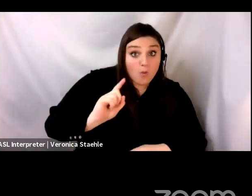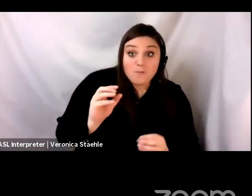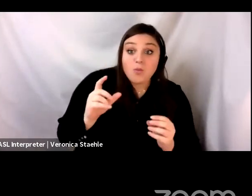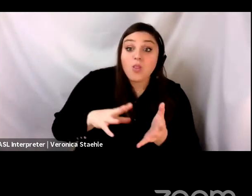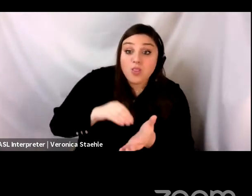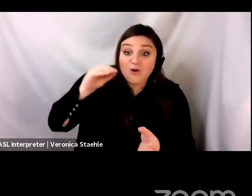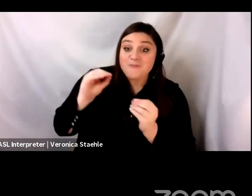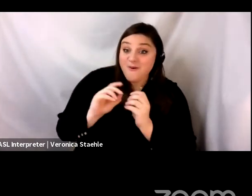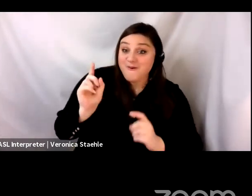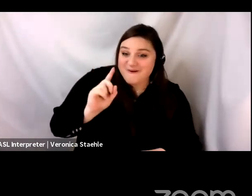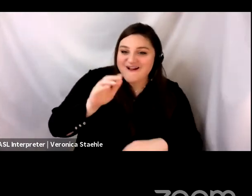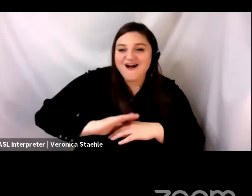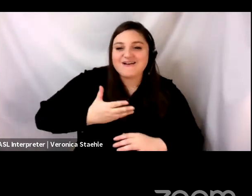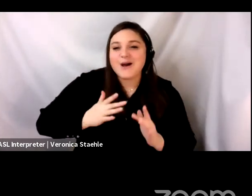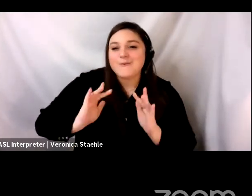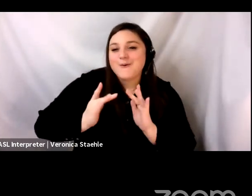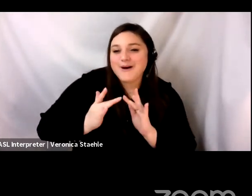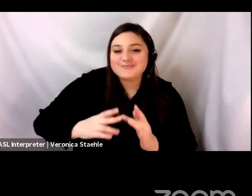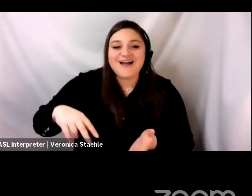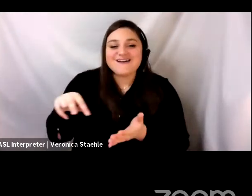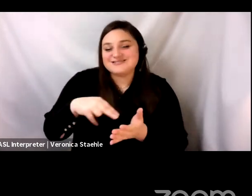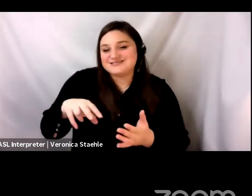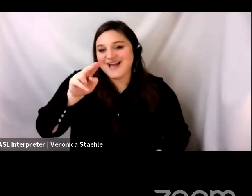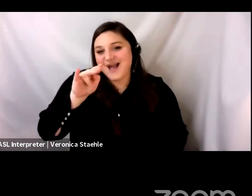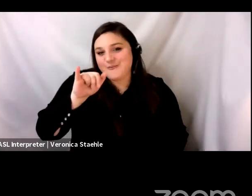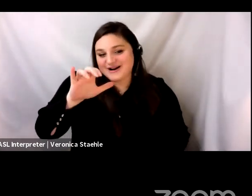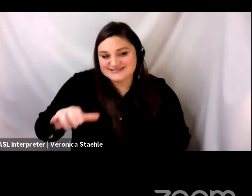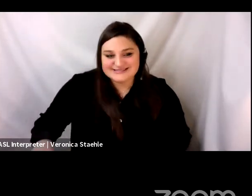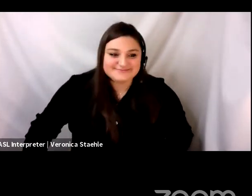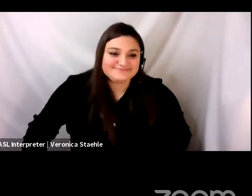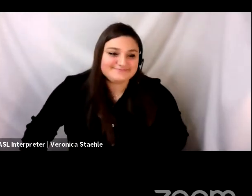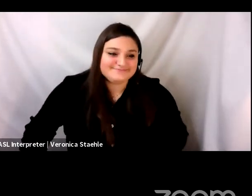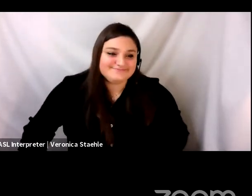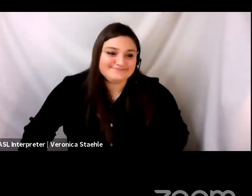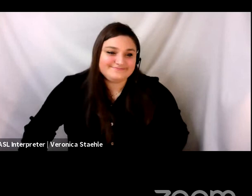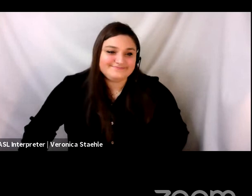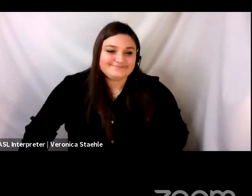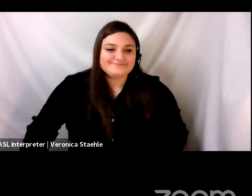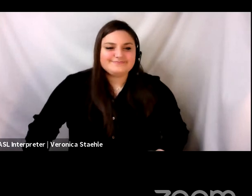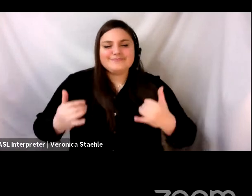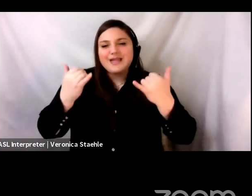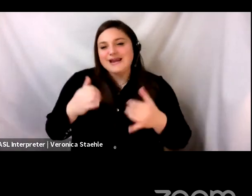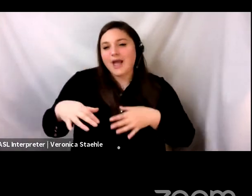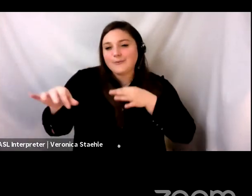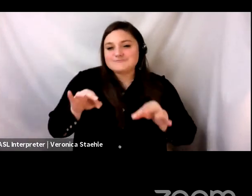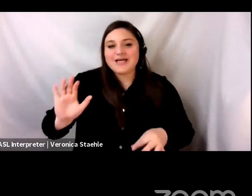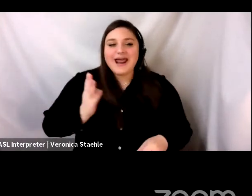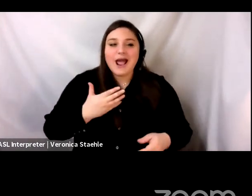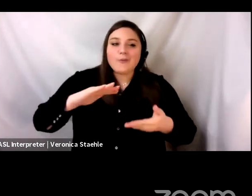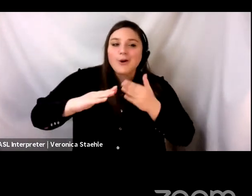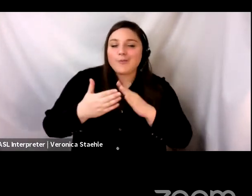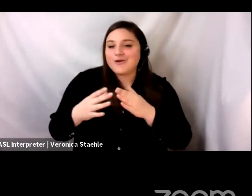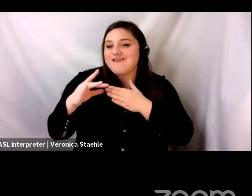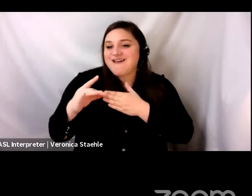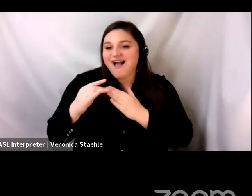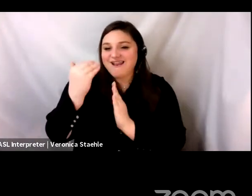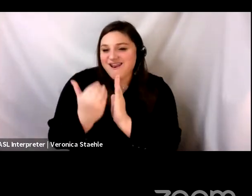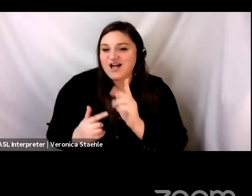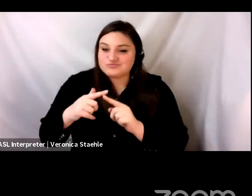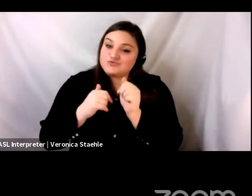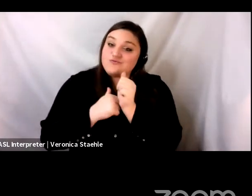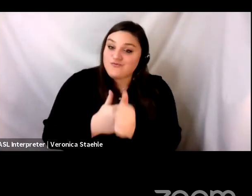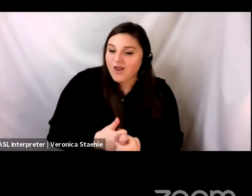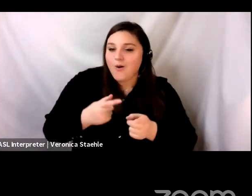I'm now going to go over our community guidelines for our time together and share our land acknowledgement. As